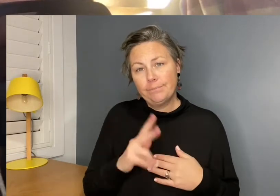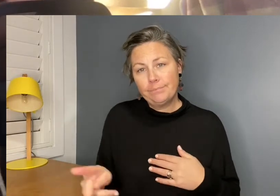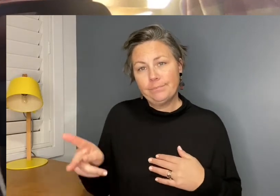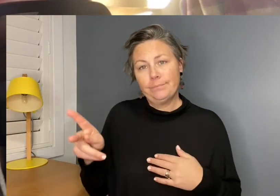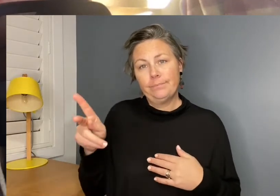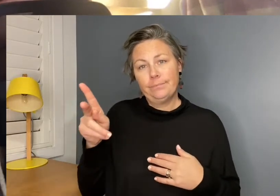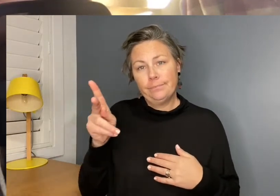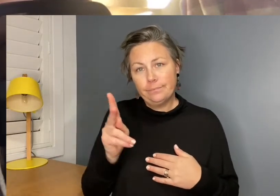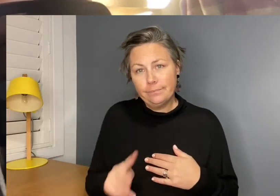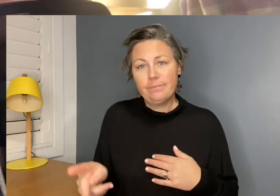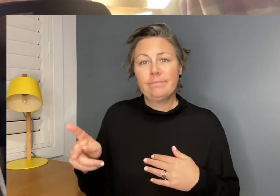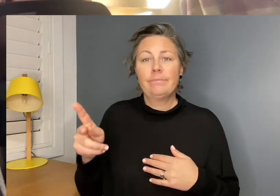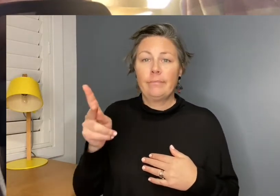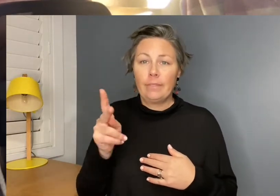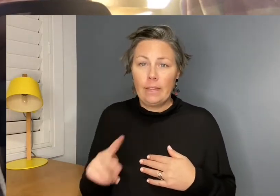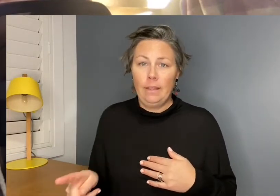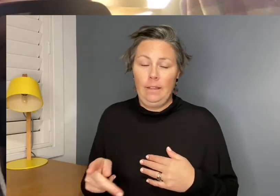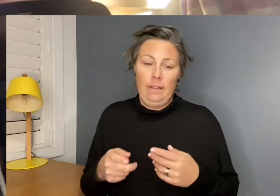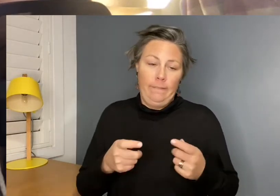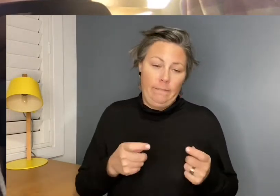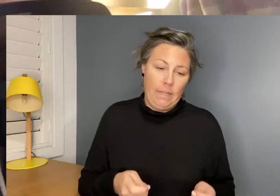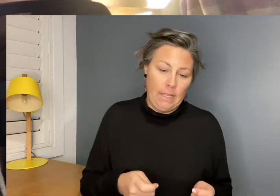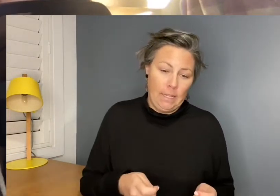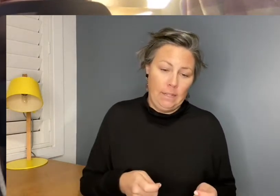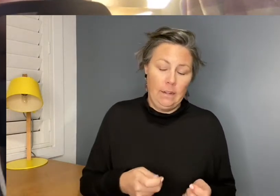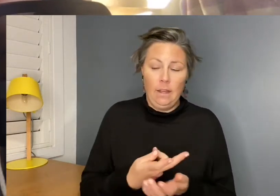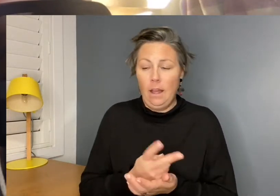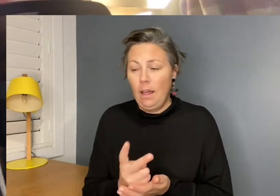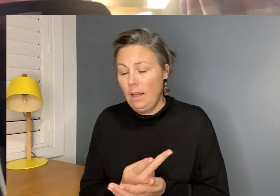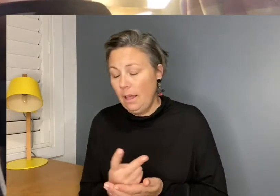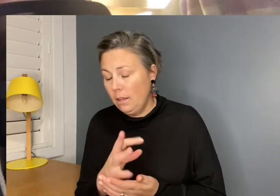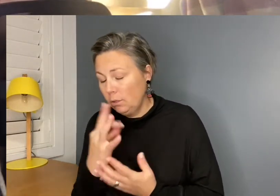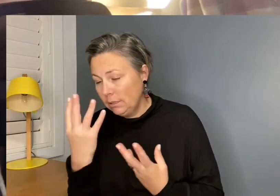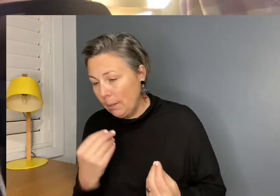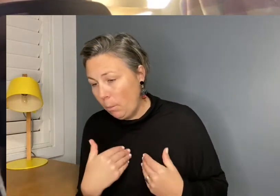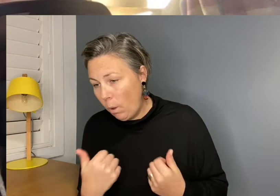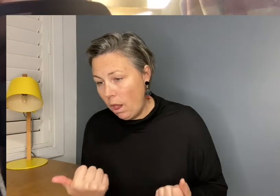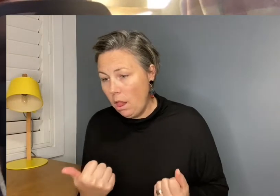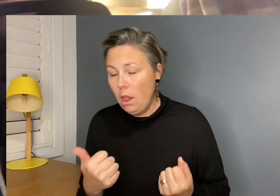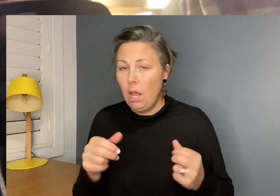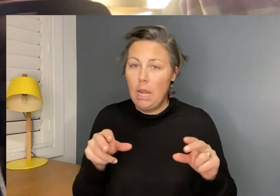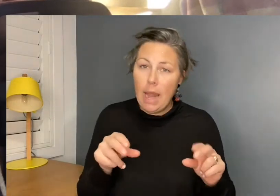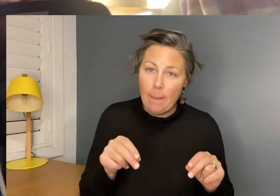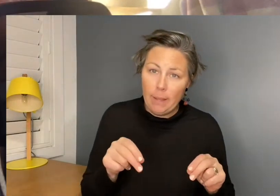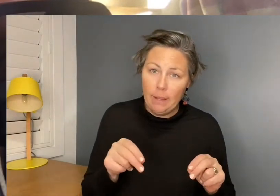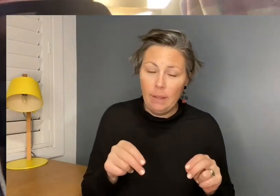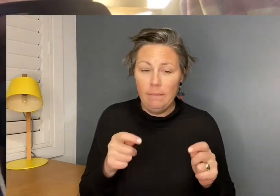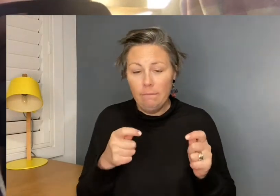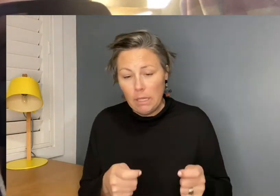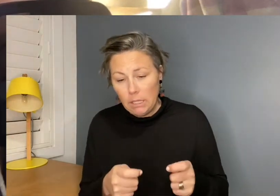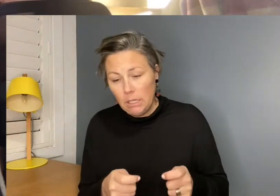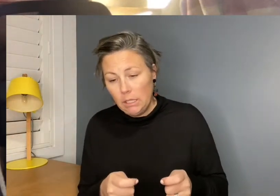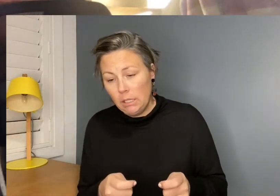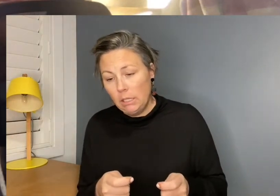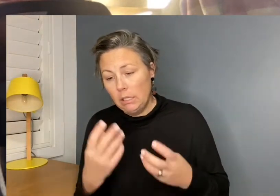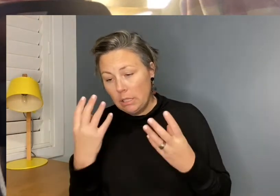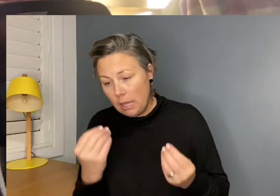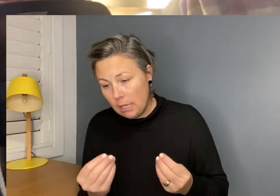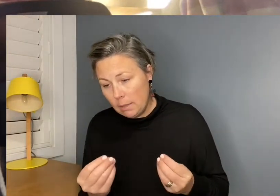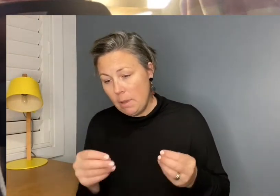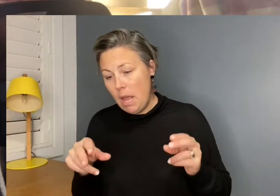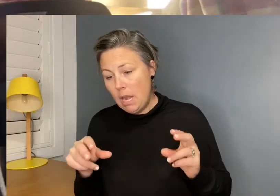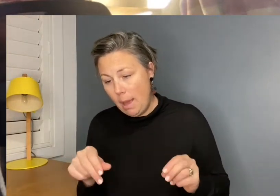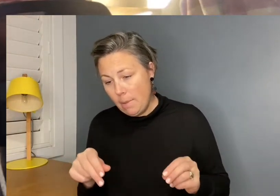feeding and the not getting great sleep and the, it's just feeding, nappies, sleep, feeding, nappies, sleep.